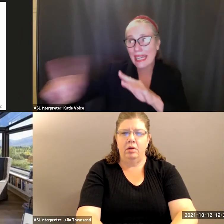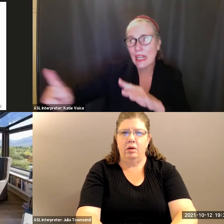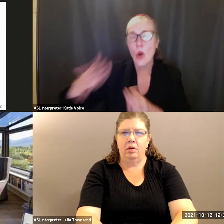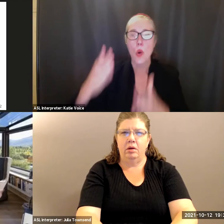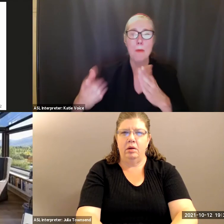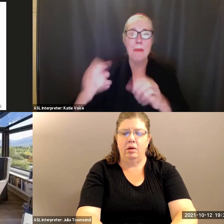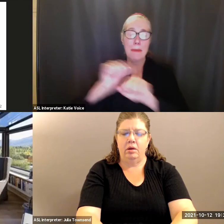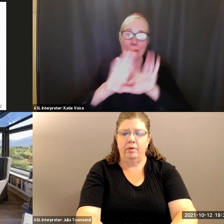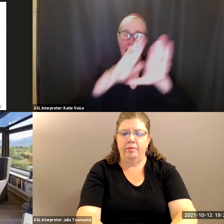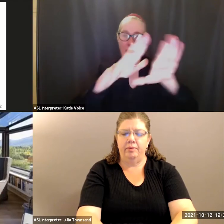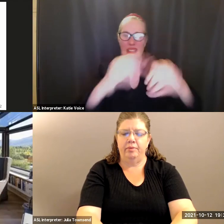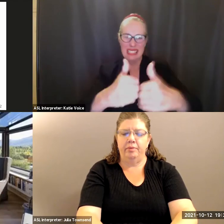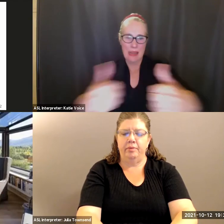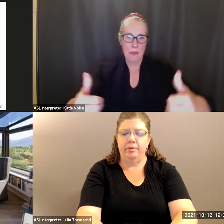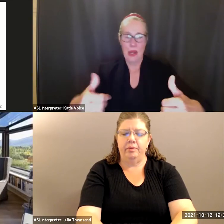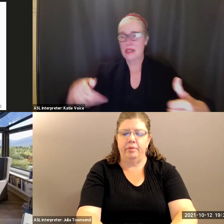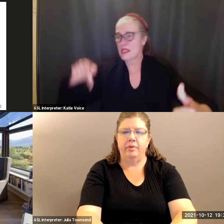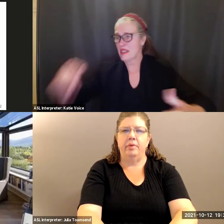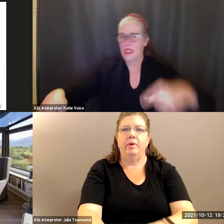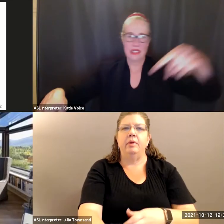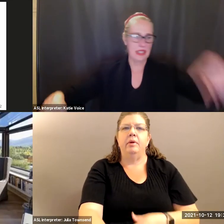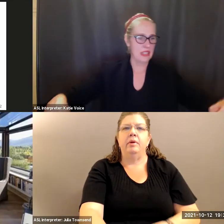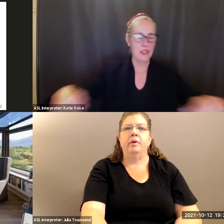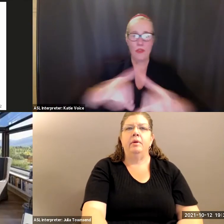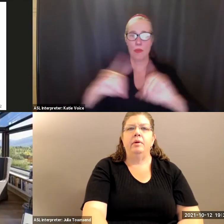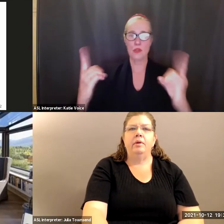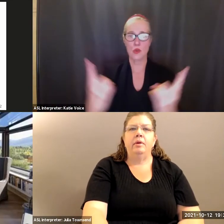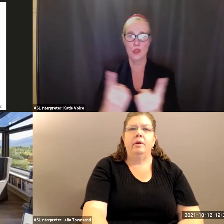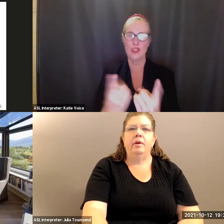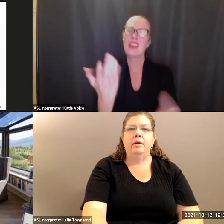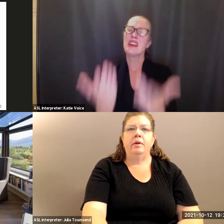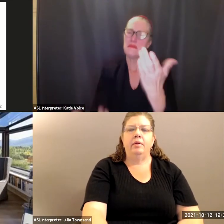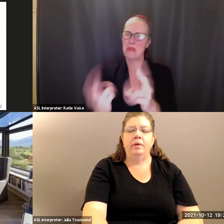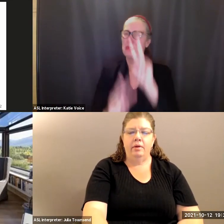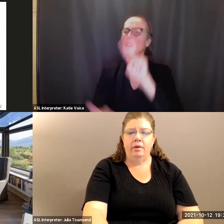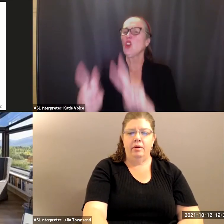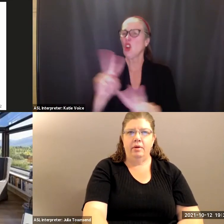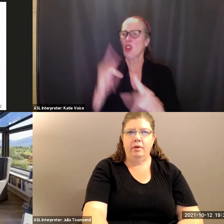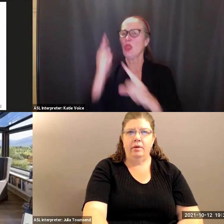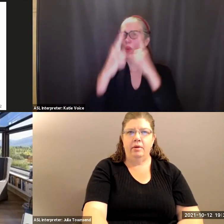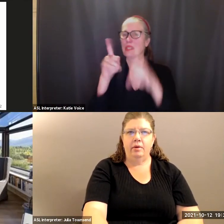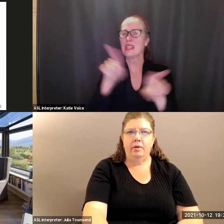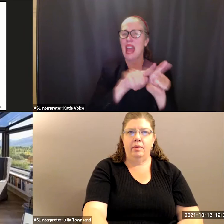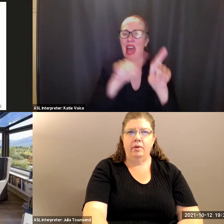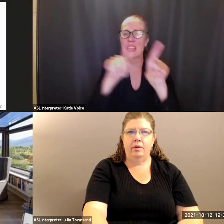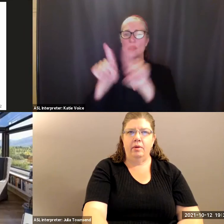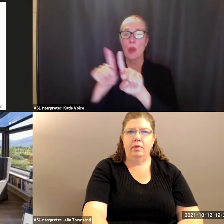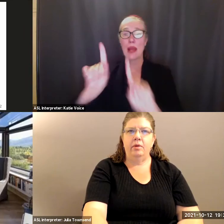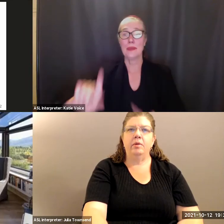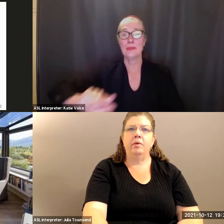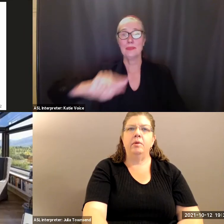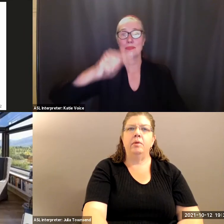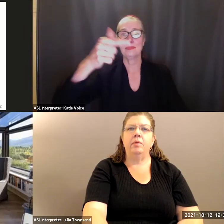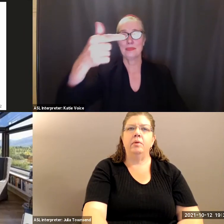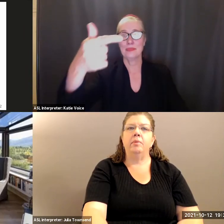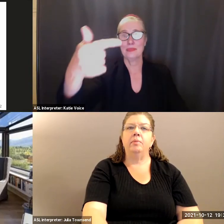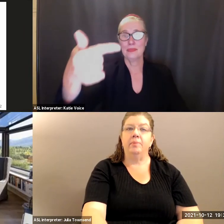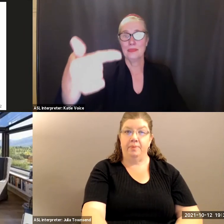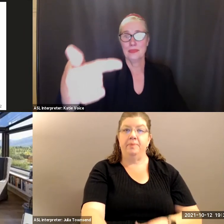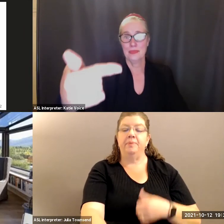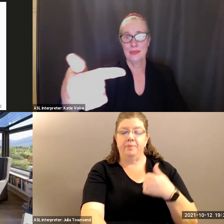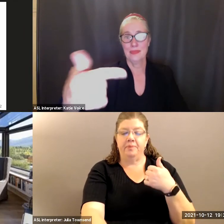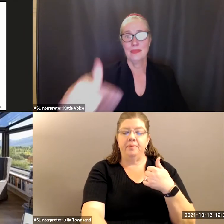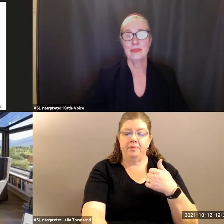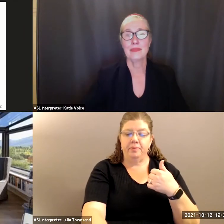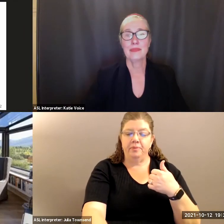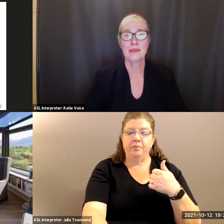separates two parts of the school district etc possibly looking at those scenarios i respect incumbency if possible that's